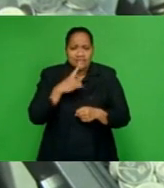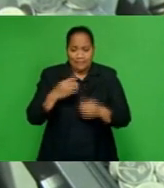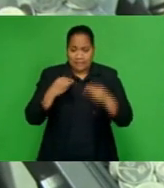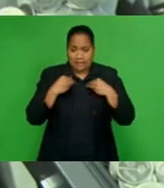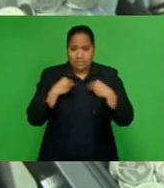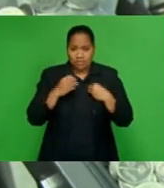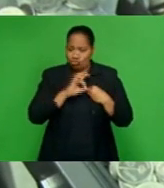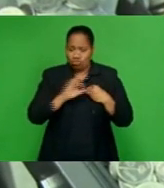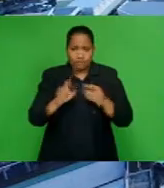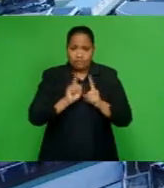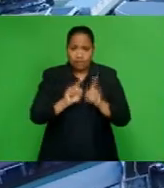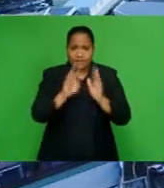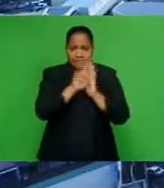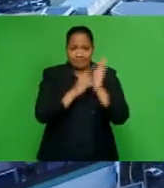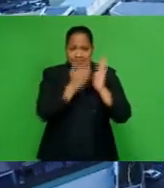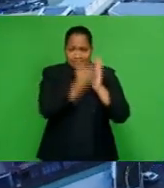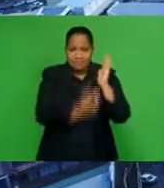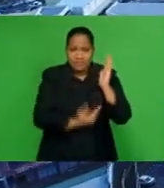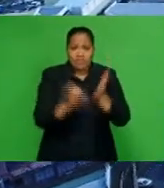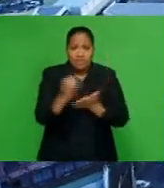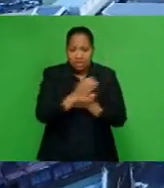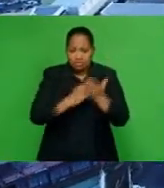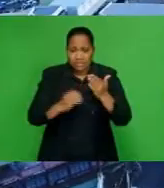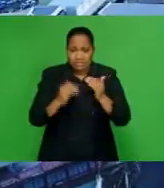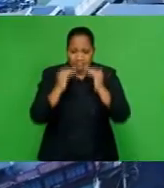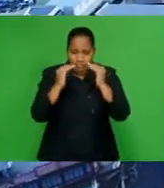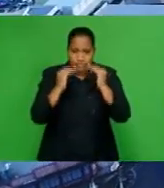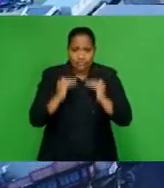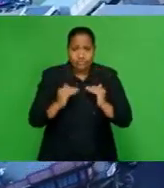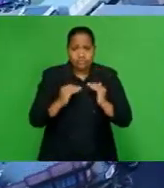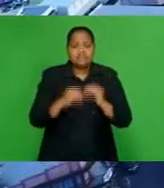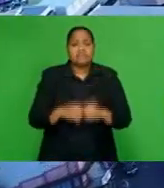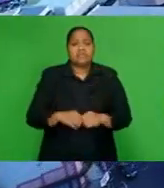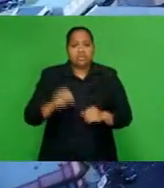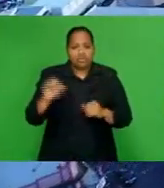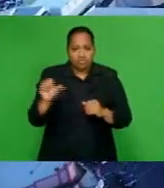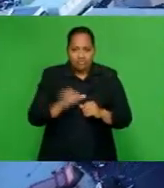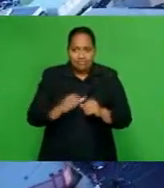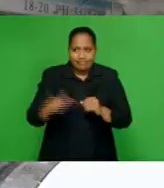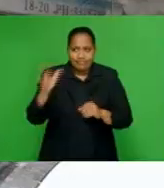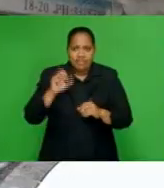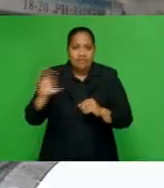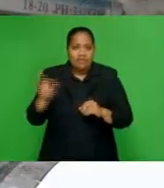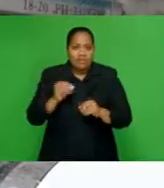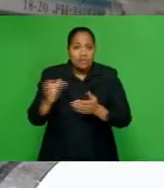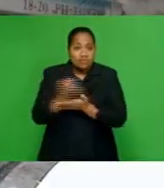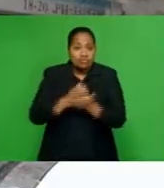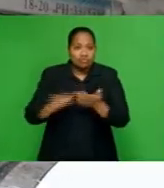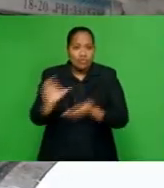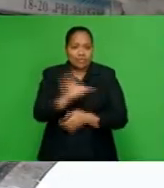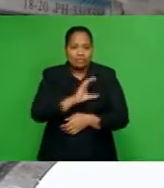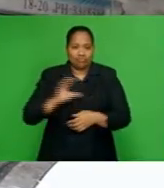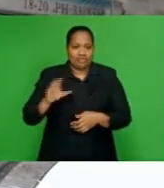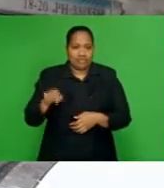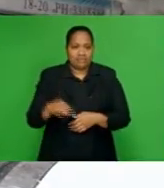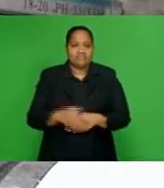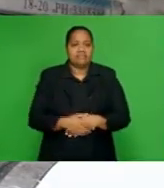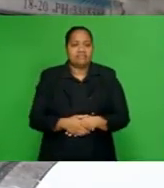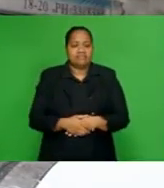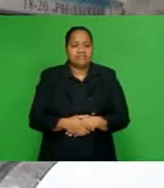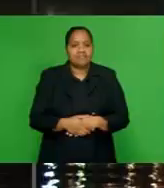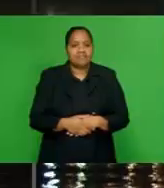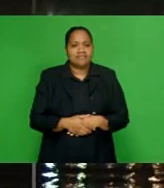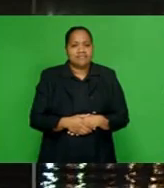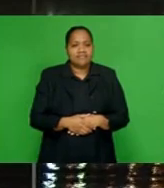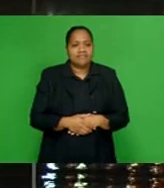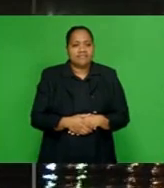with the new range of customs restructure can expect to hear from the Fijian Competition and Consumer Commission. Lena Rees, FBC